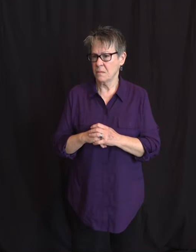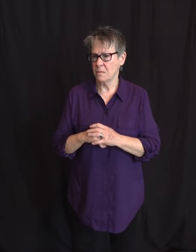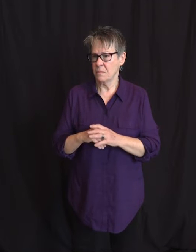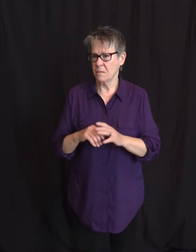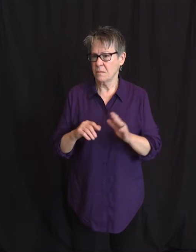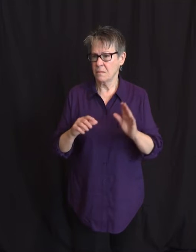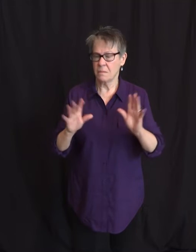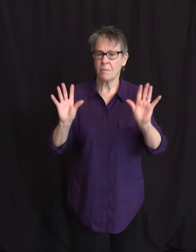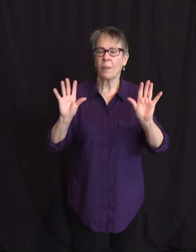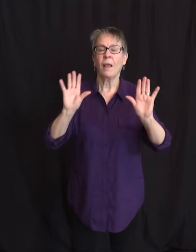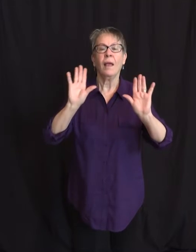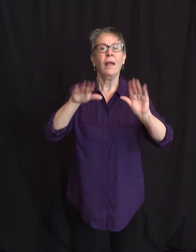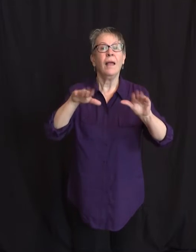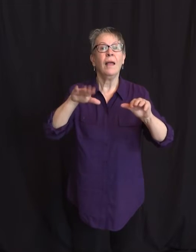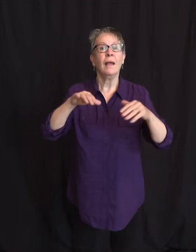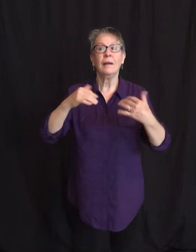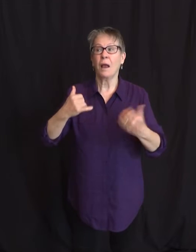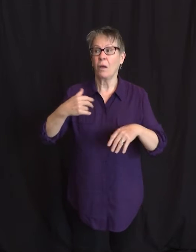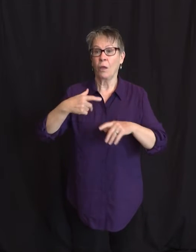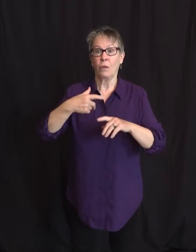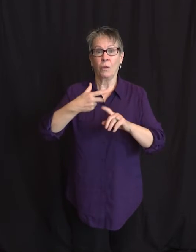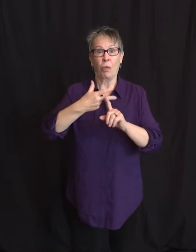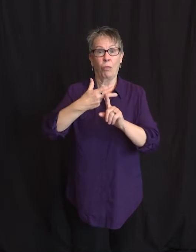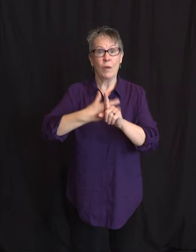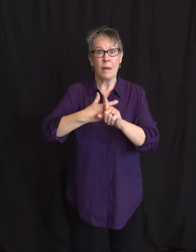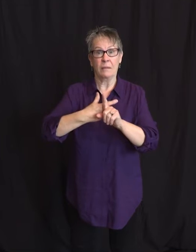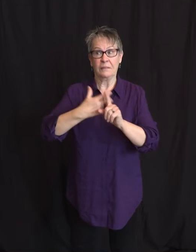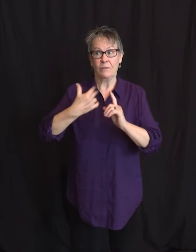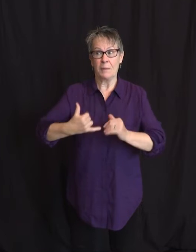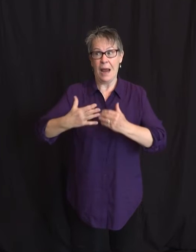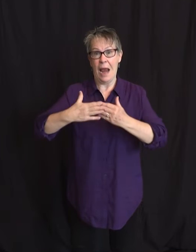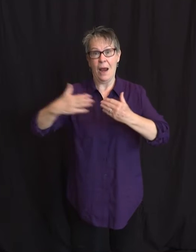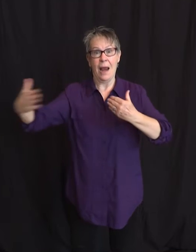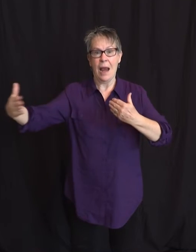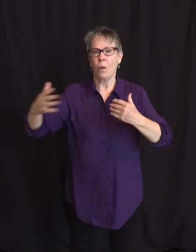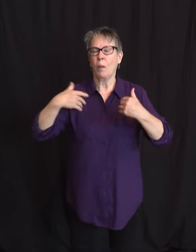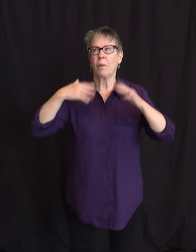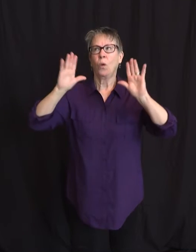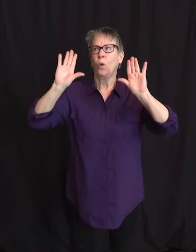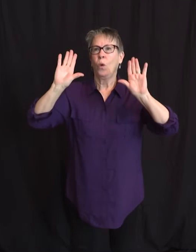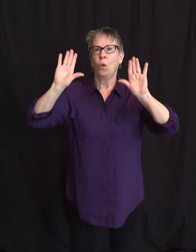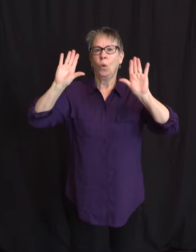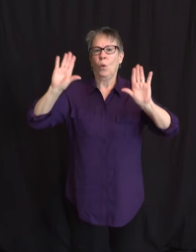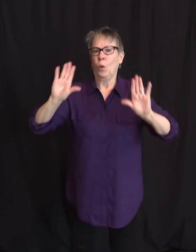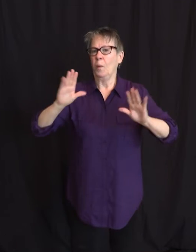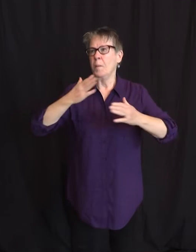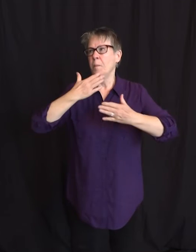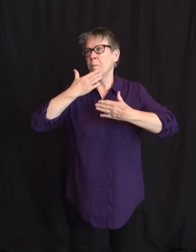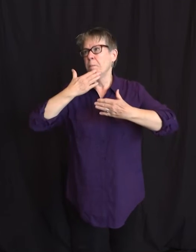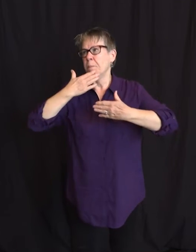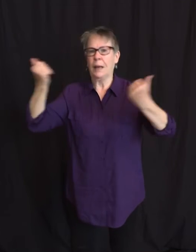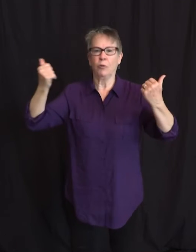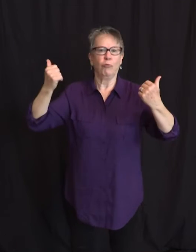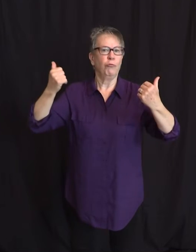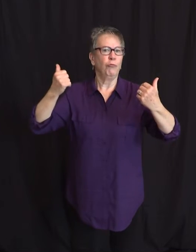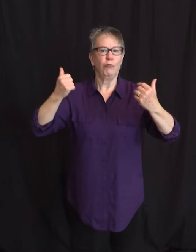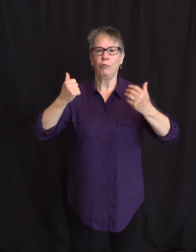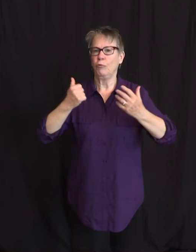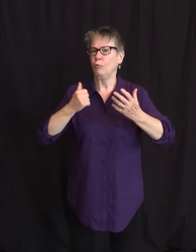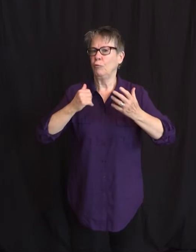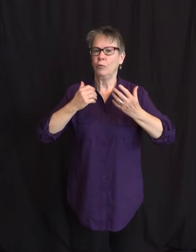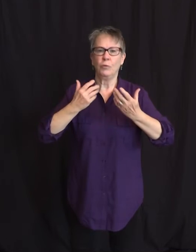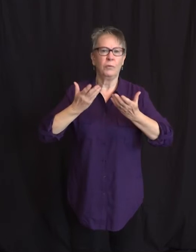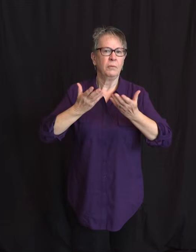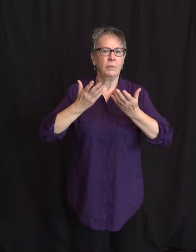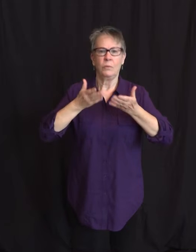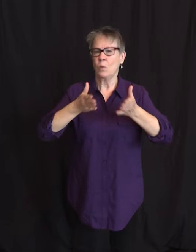There's just so much happening right now, and a lot of it, I'm happy to say, is happening right here in New Jersey. You mentioned Rutgers. That's the best